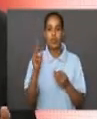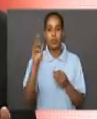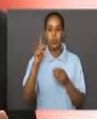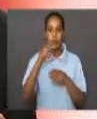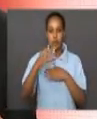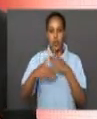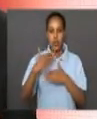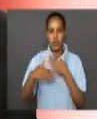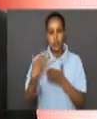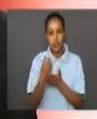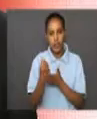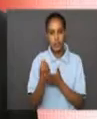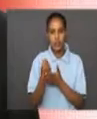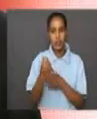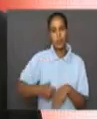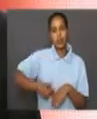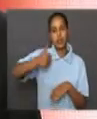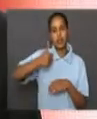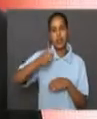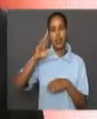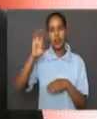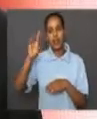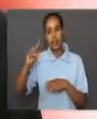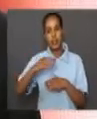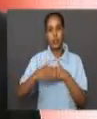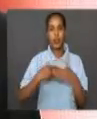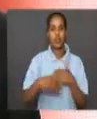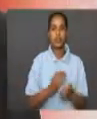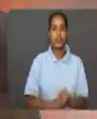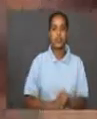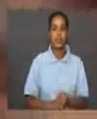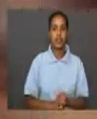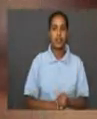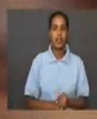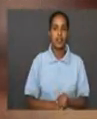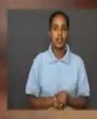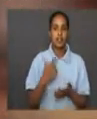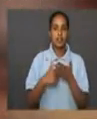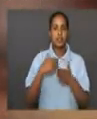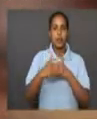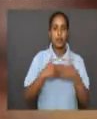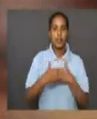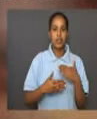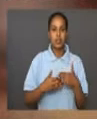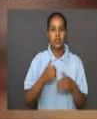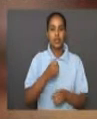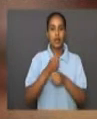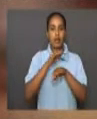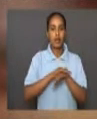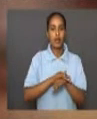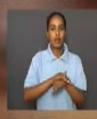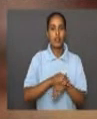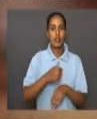free metal typically involves a reduction process. This process depends